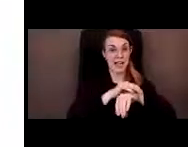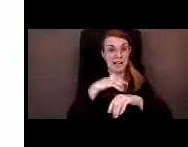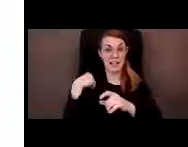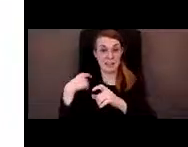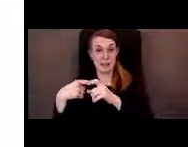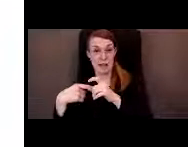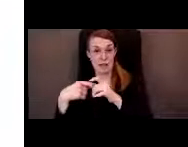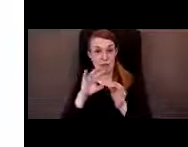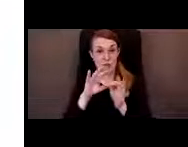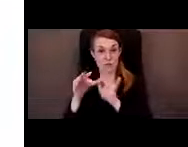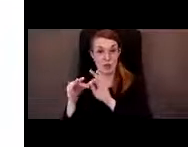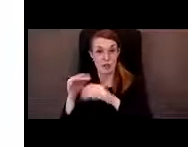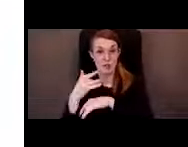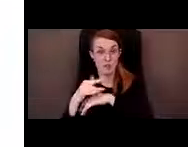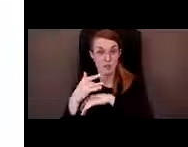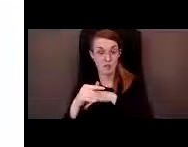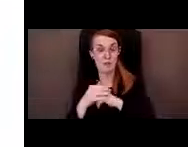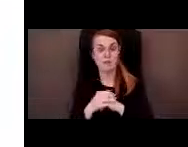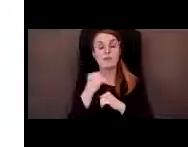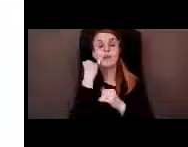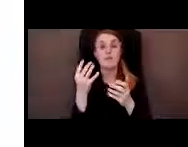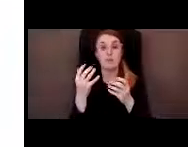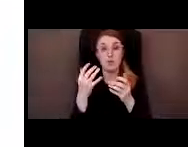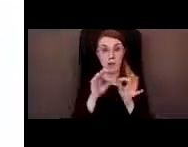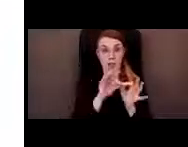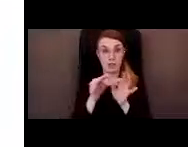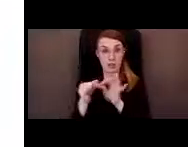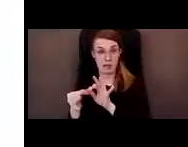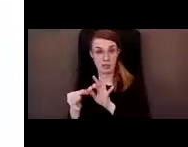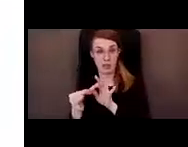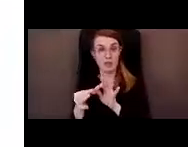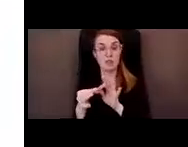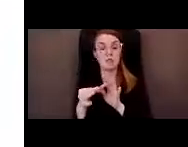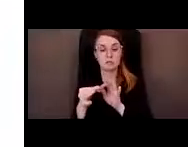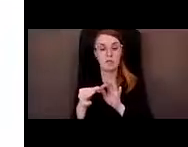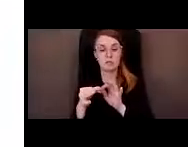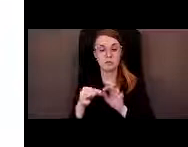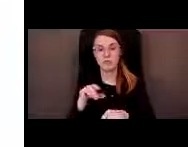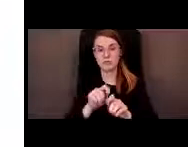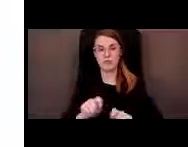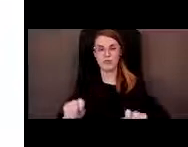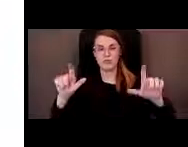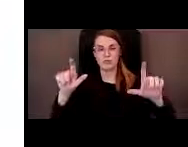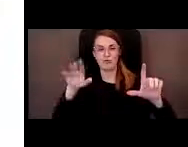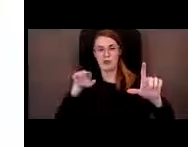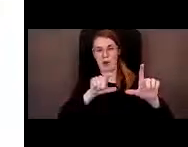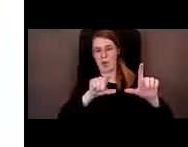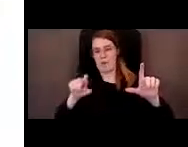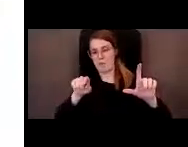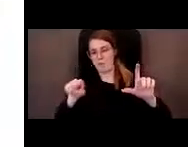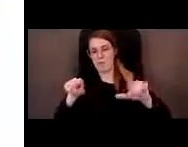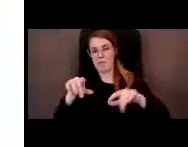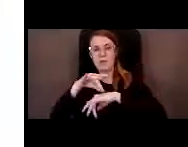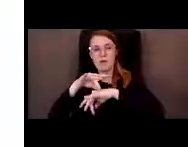you want to access the interpretation, click the globe icon at the bottom of